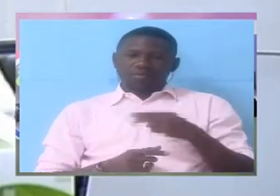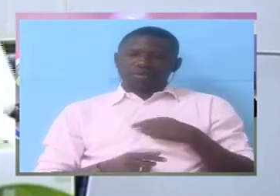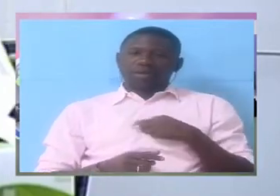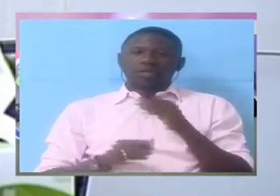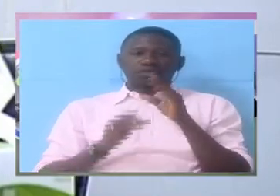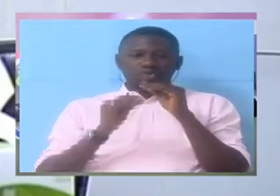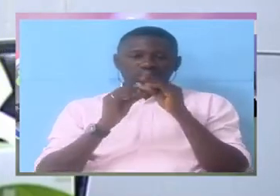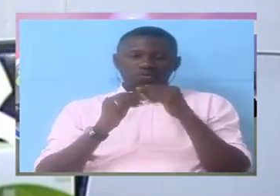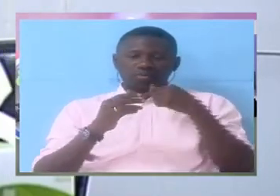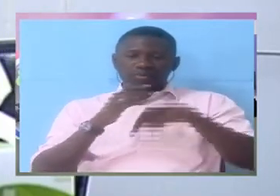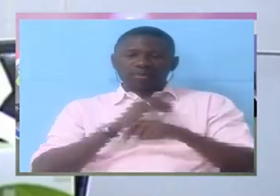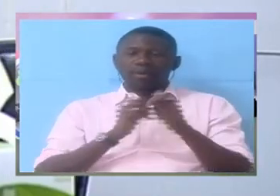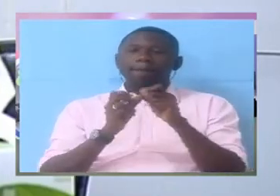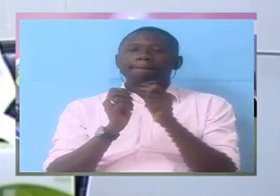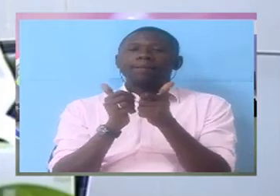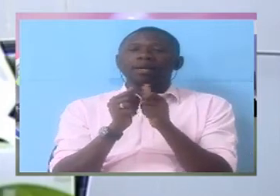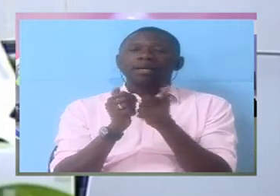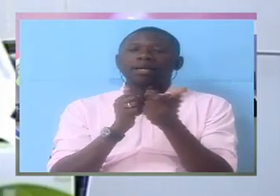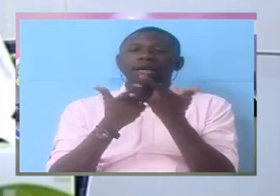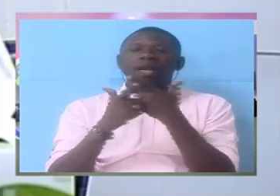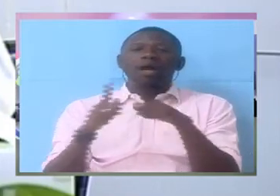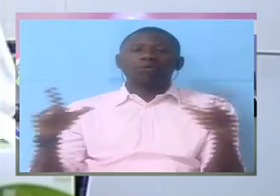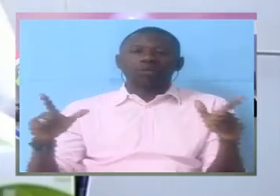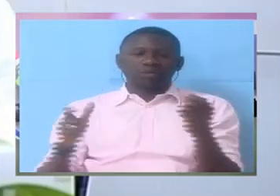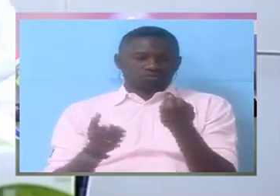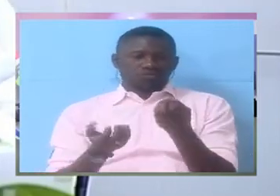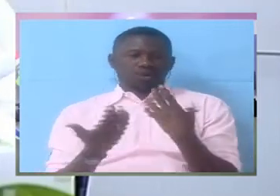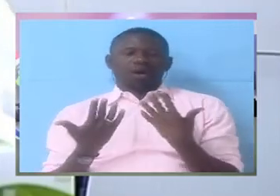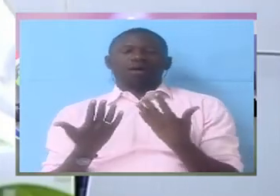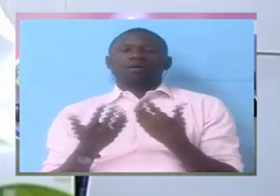Mandinka. Akonya Mandinka kanto ko.